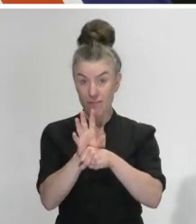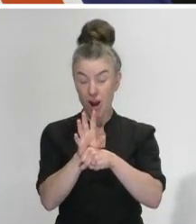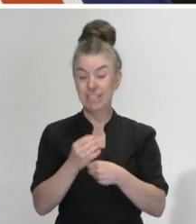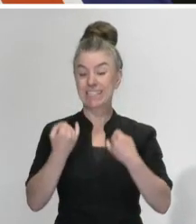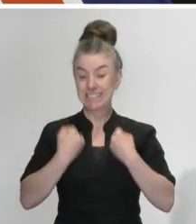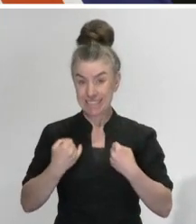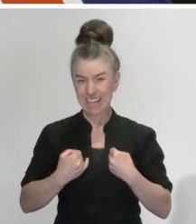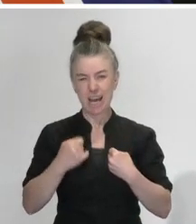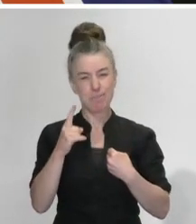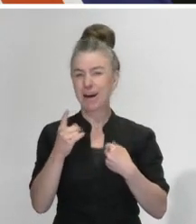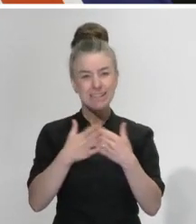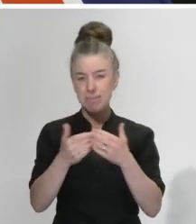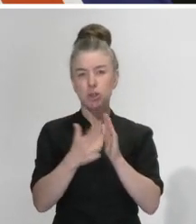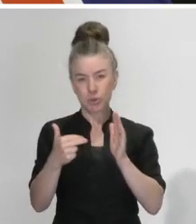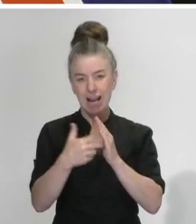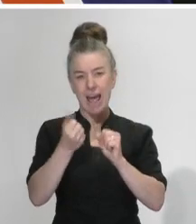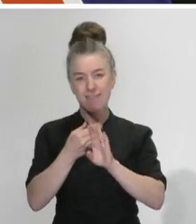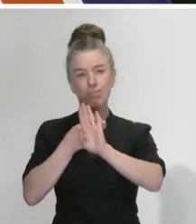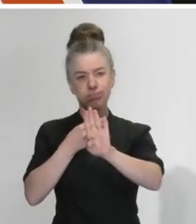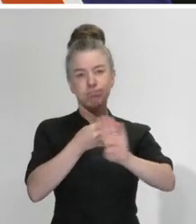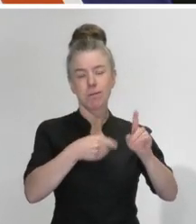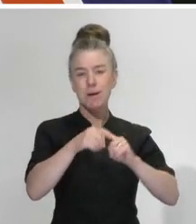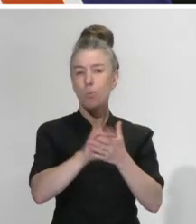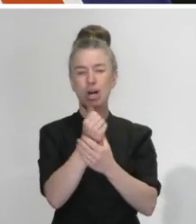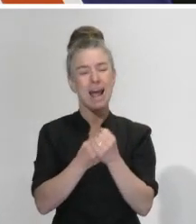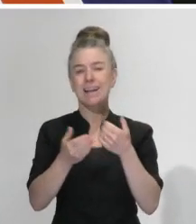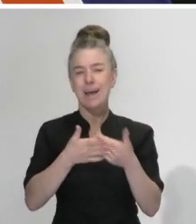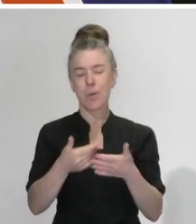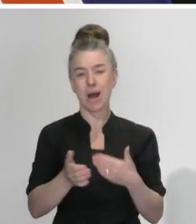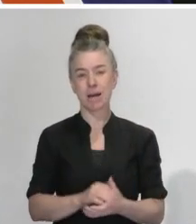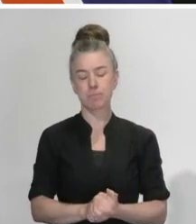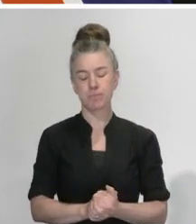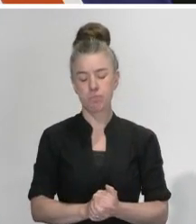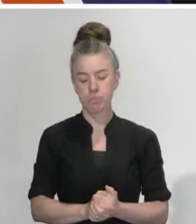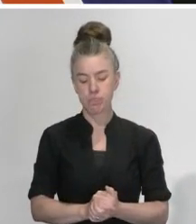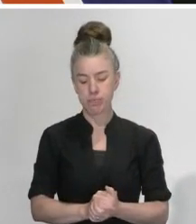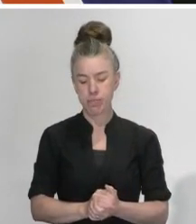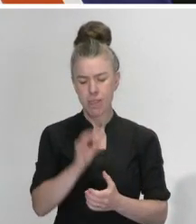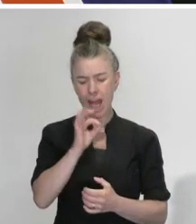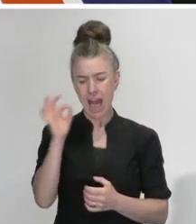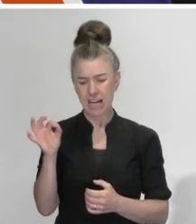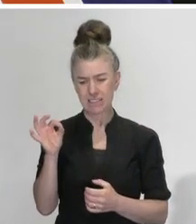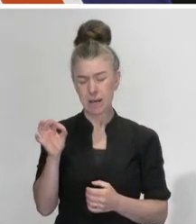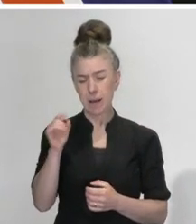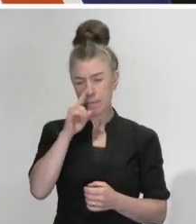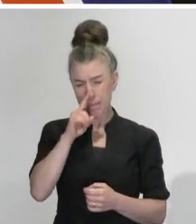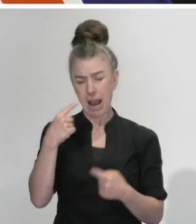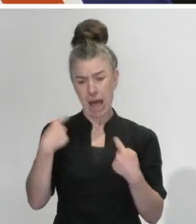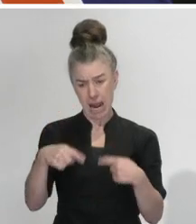will protect people from becoming infected. Should somebody be allowed to drive 2 kilometres to go to a biking